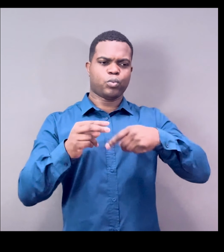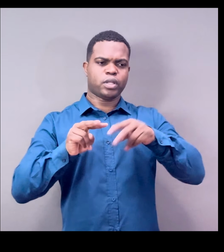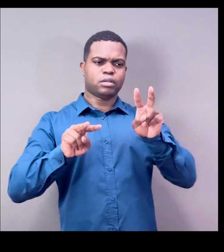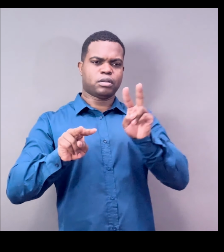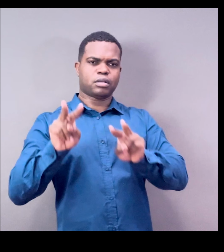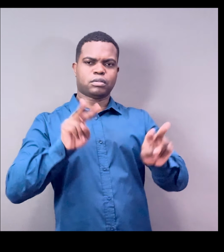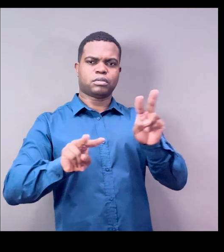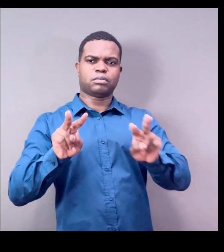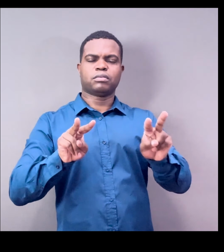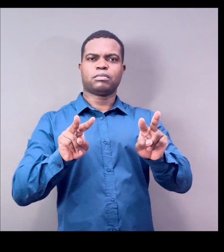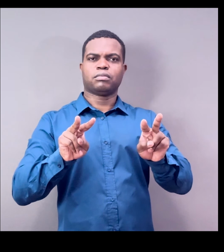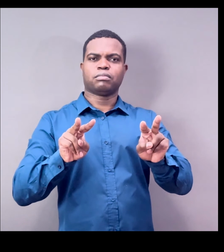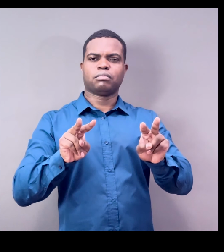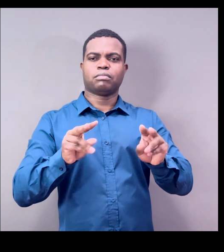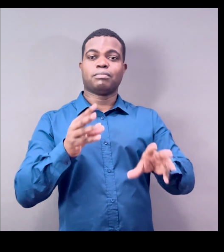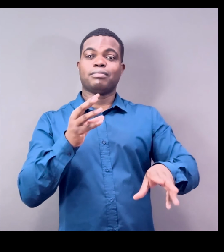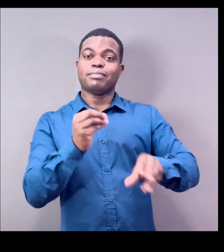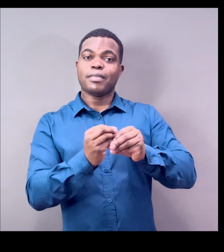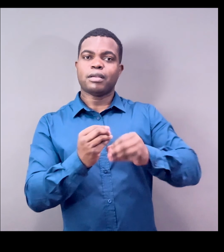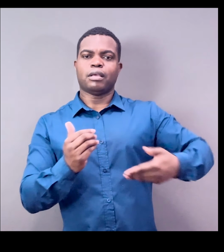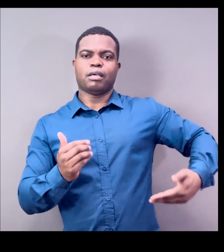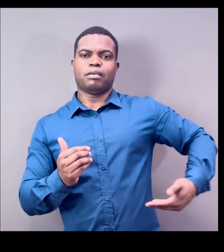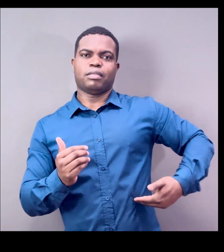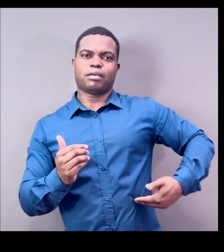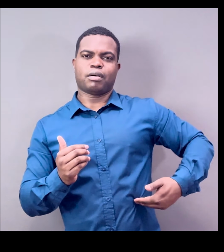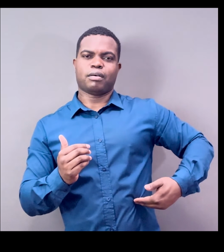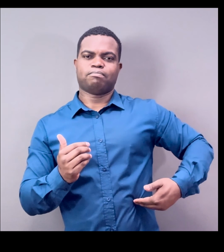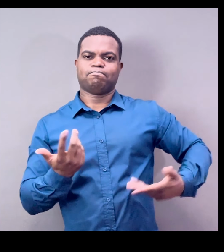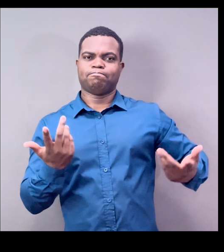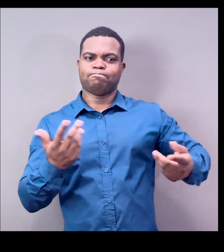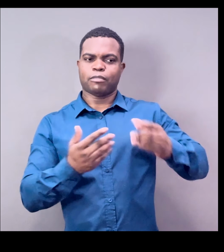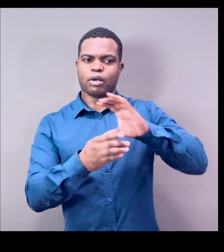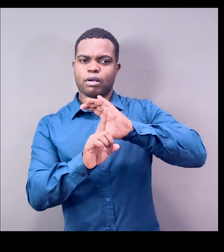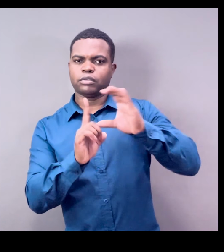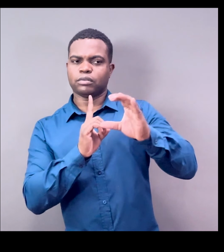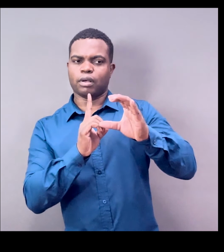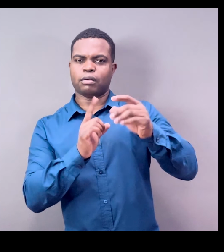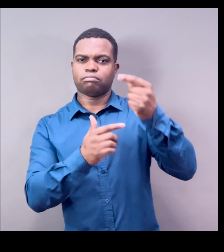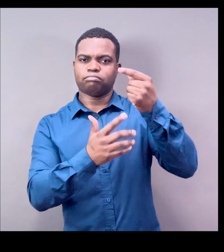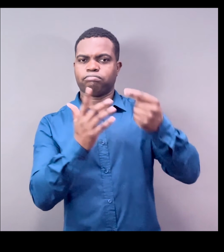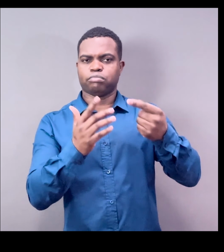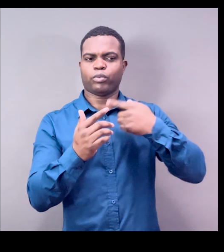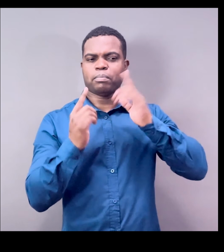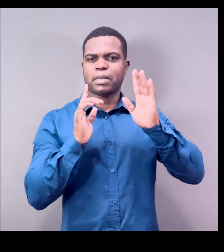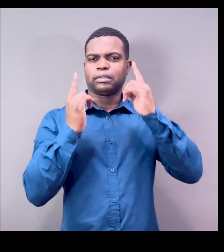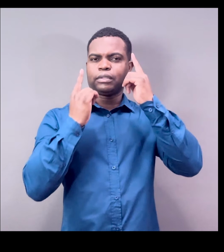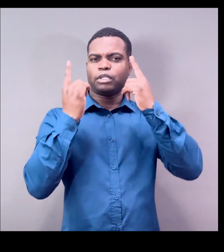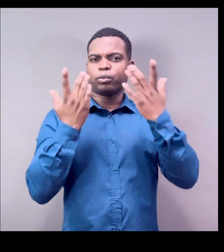assets, and also ethical considerations and cultural